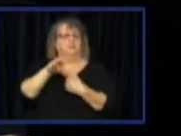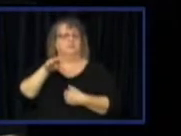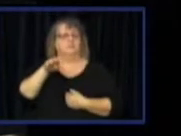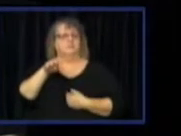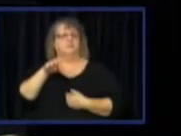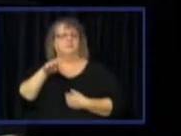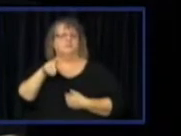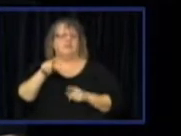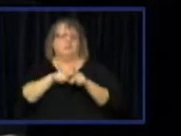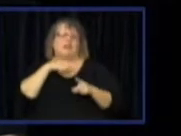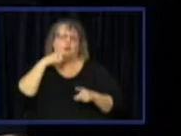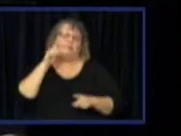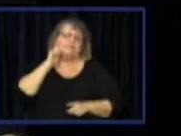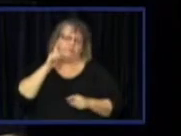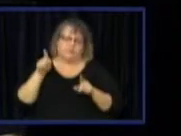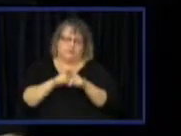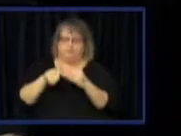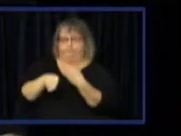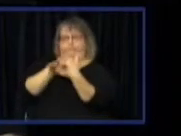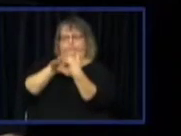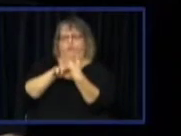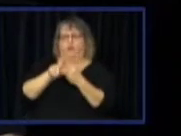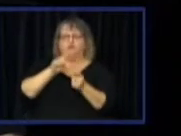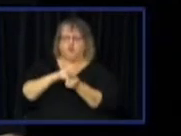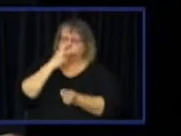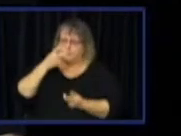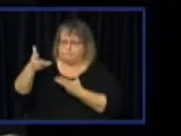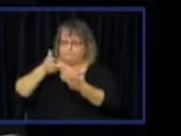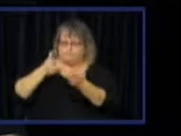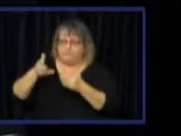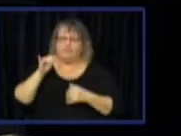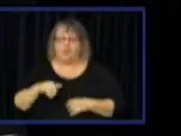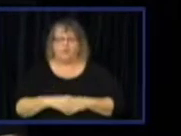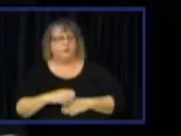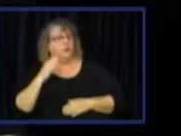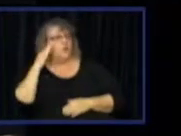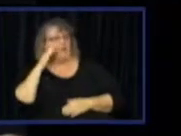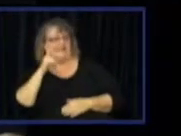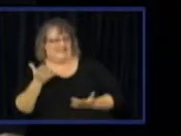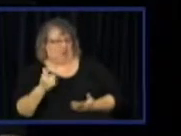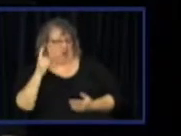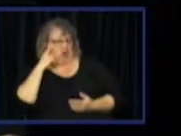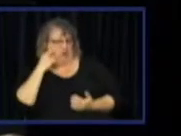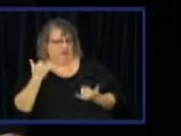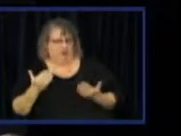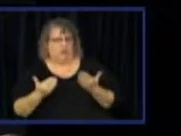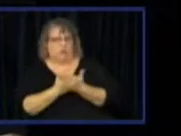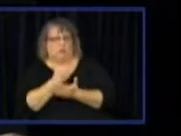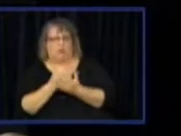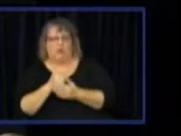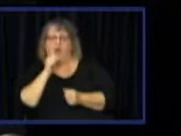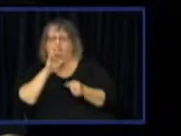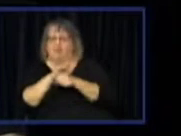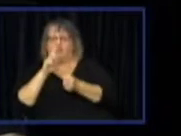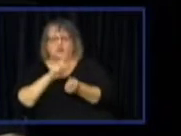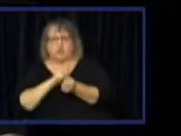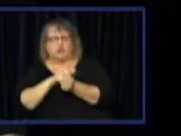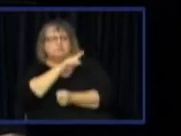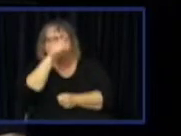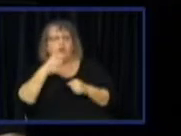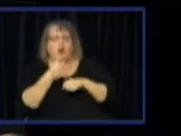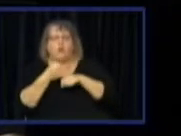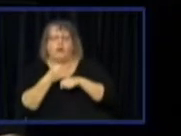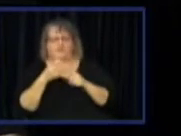get forgotten. We know there's been a lot of news lately about physician shortages here on Oahu, but especially on neighbor